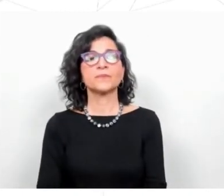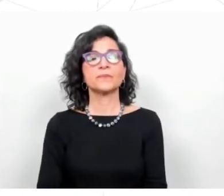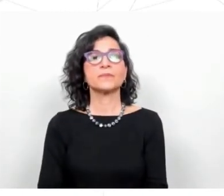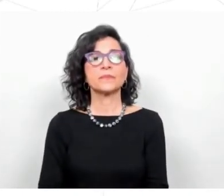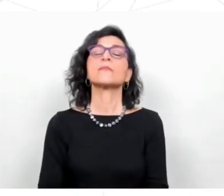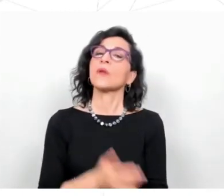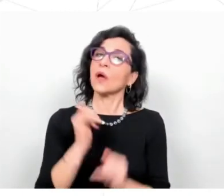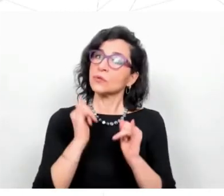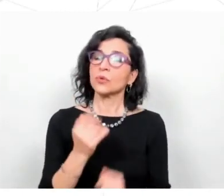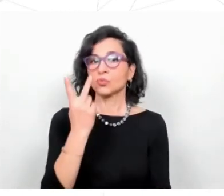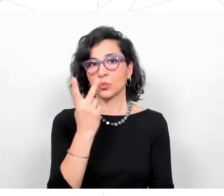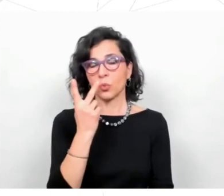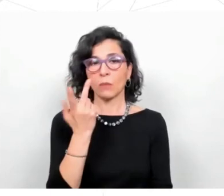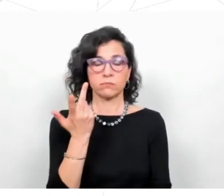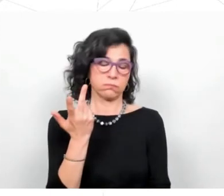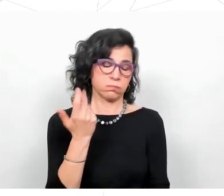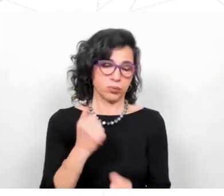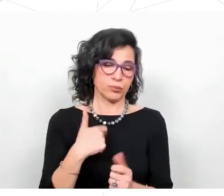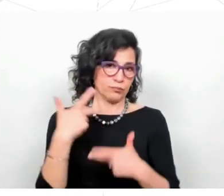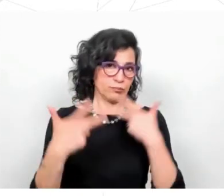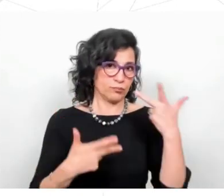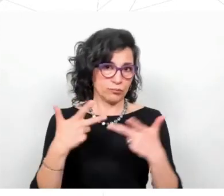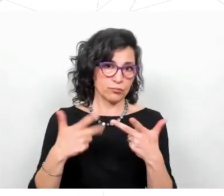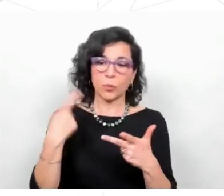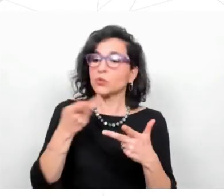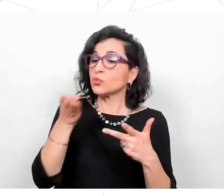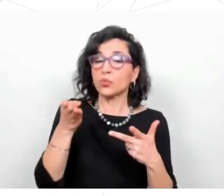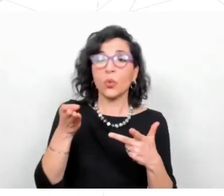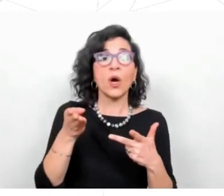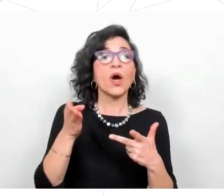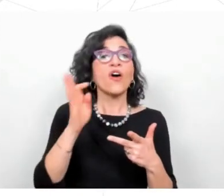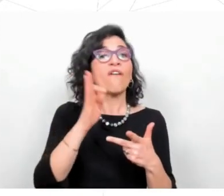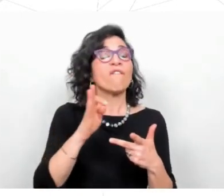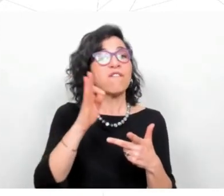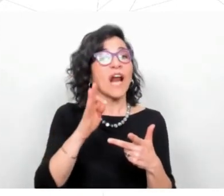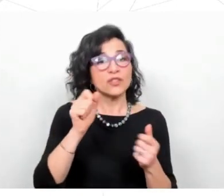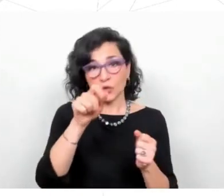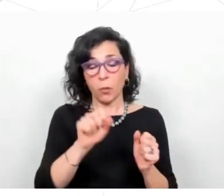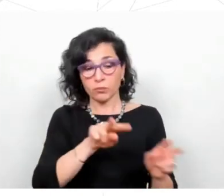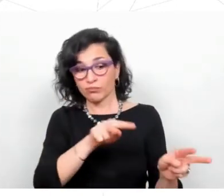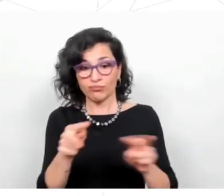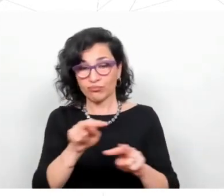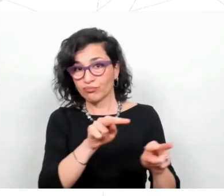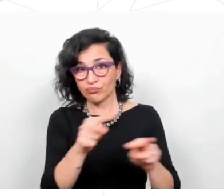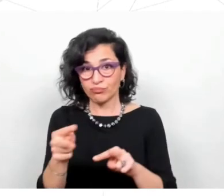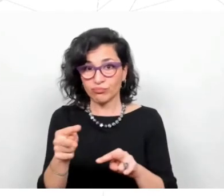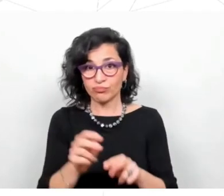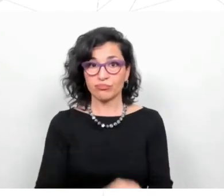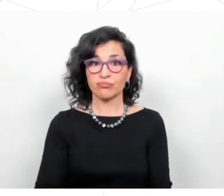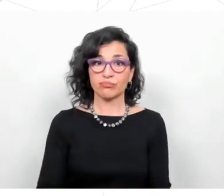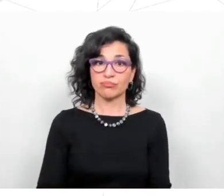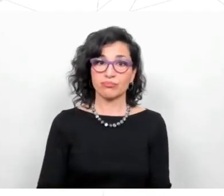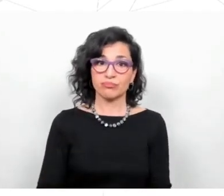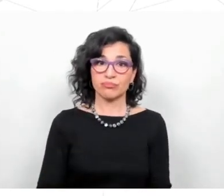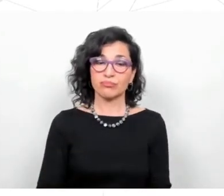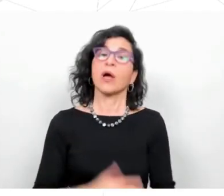Due parole, poi se Francesca, se vorrai anche tradurle in modo che gli amici di Microsoft Per questo possano... lasciamo